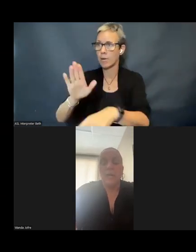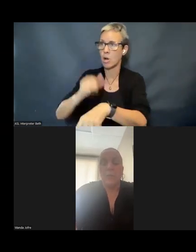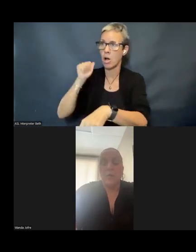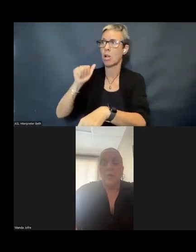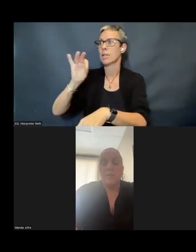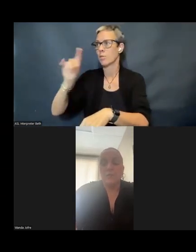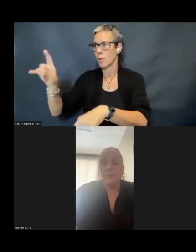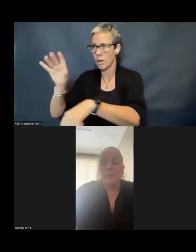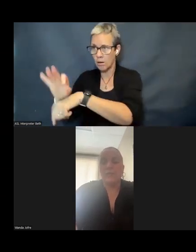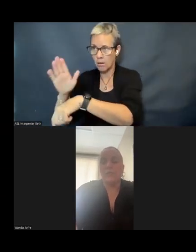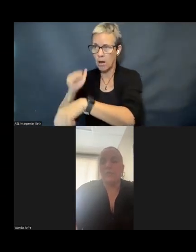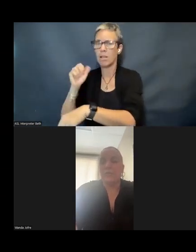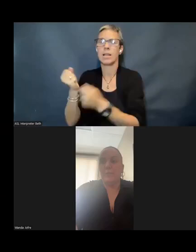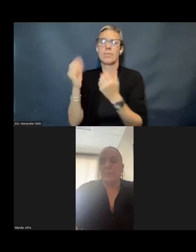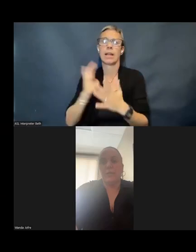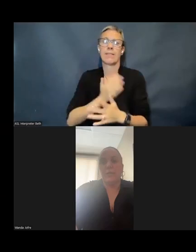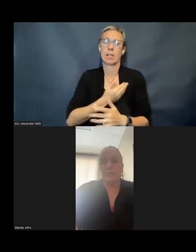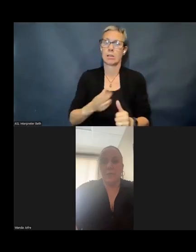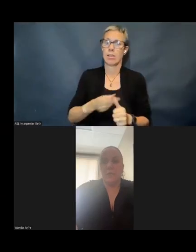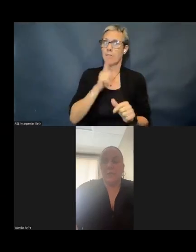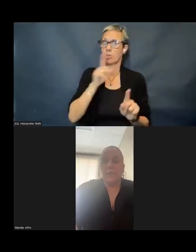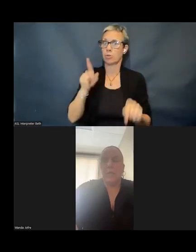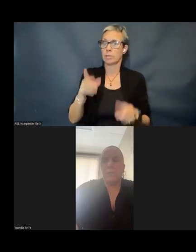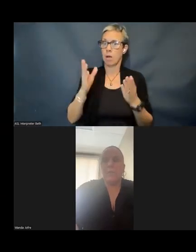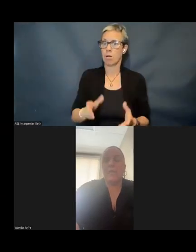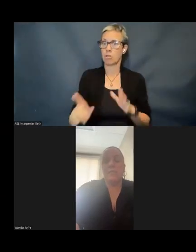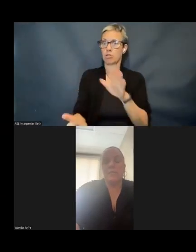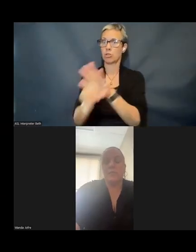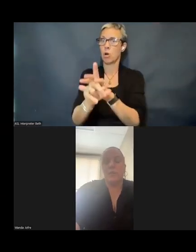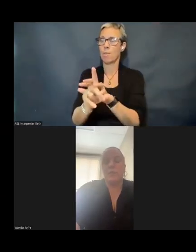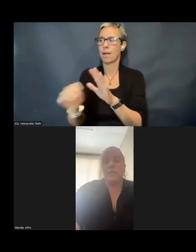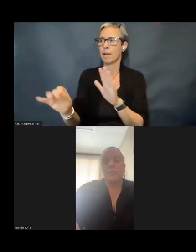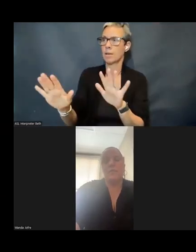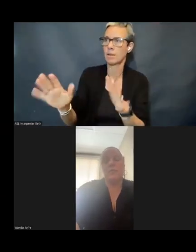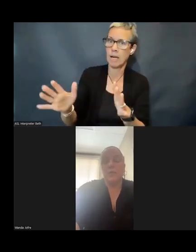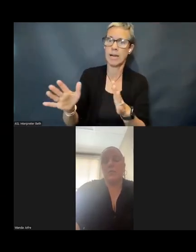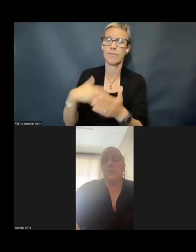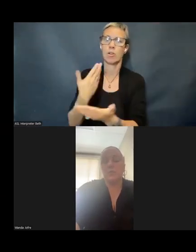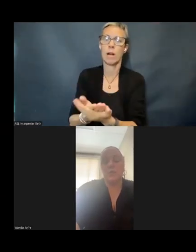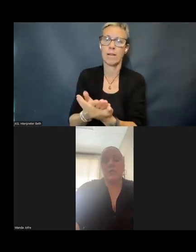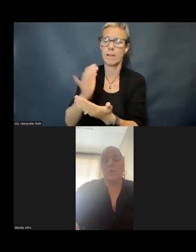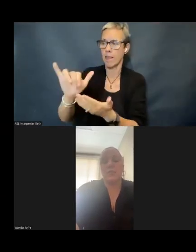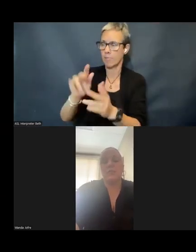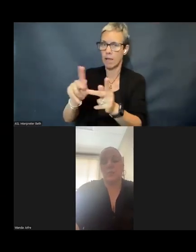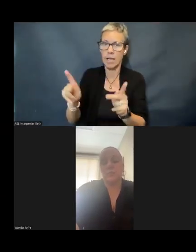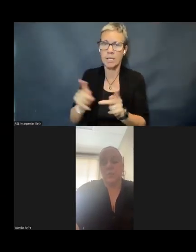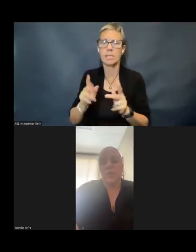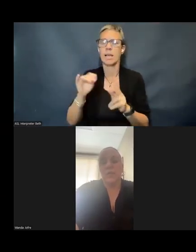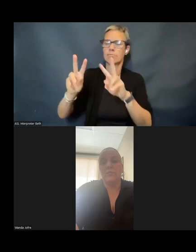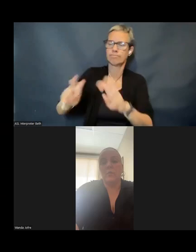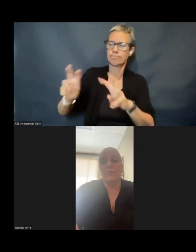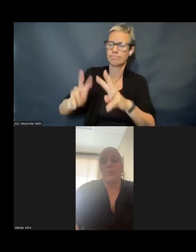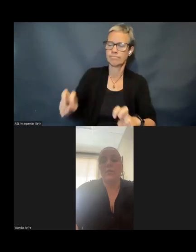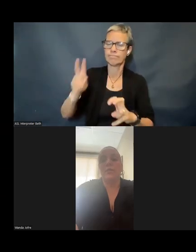us are the first responders to be able to kind of get to the location, the situation, and assess what's